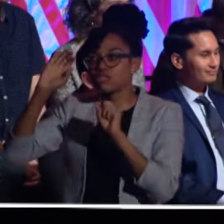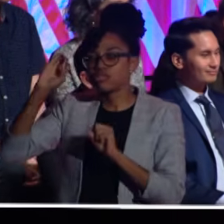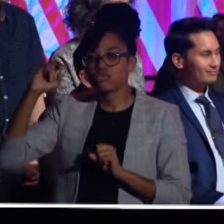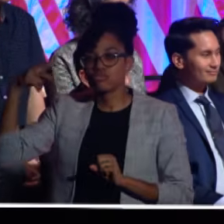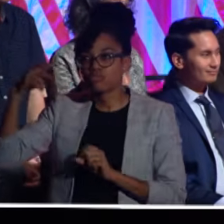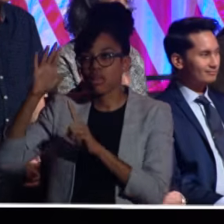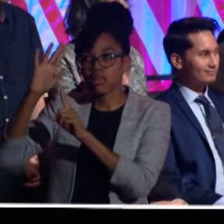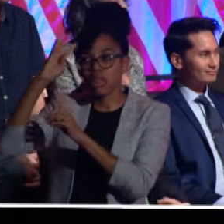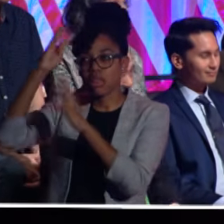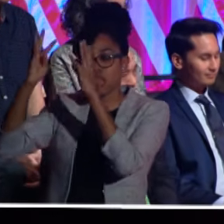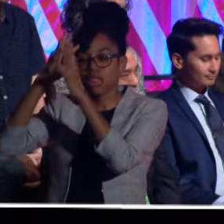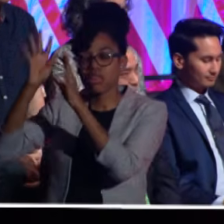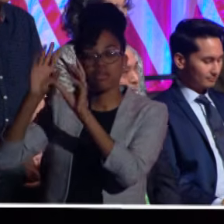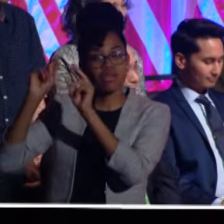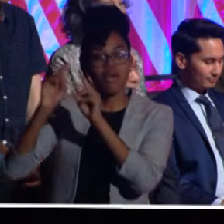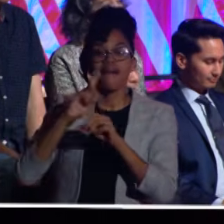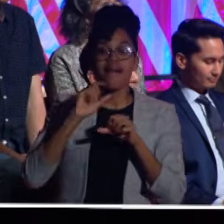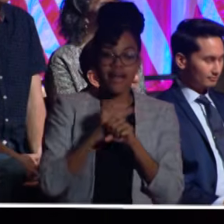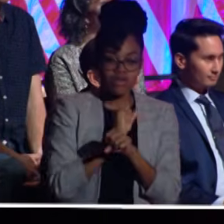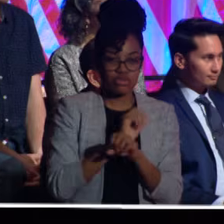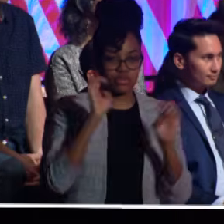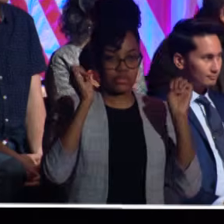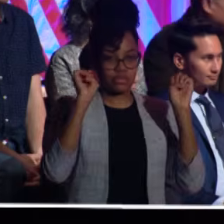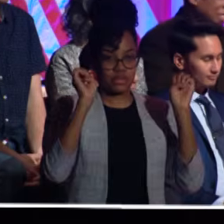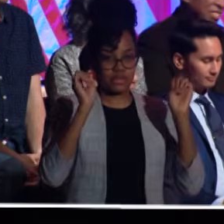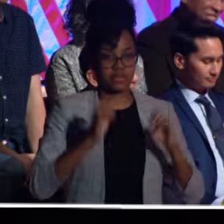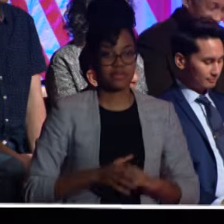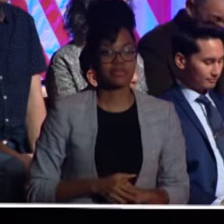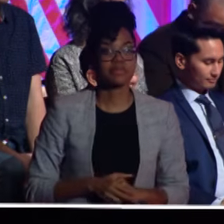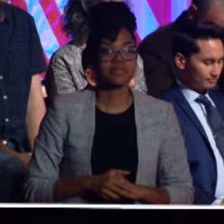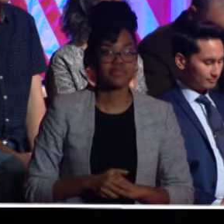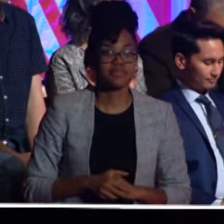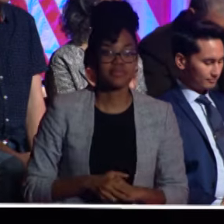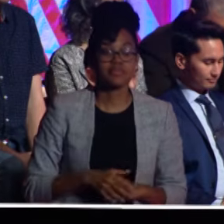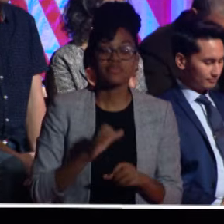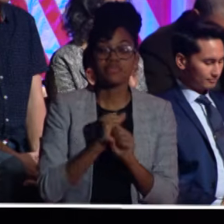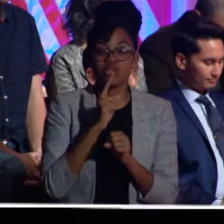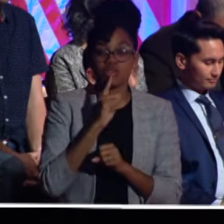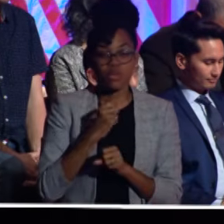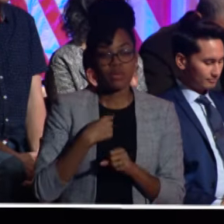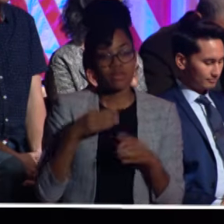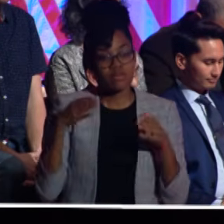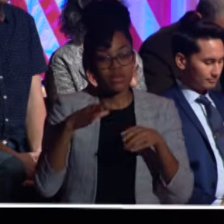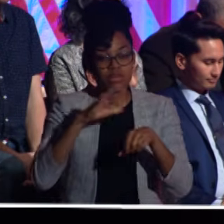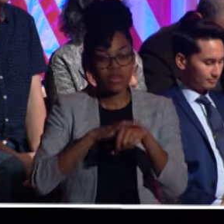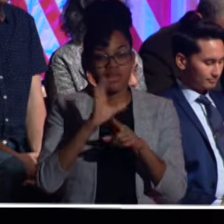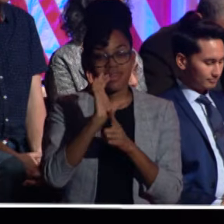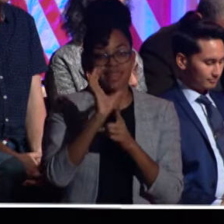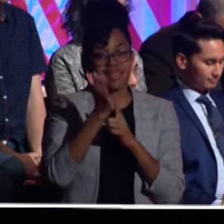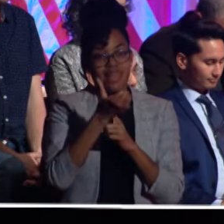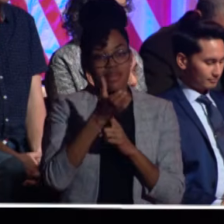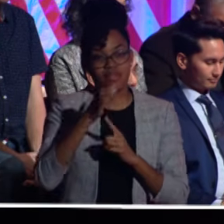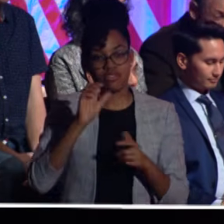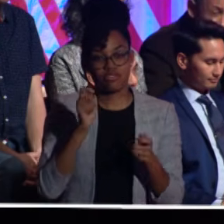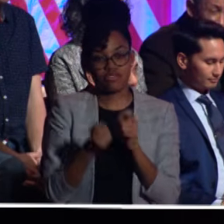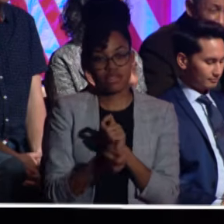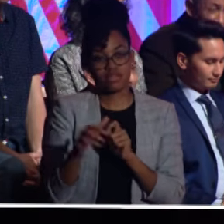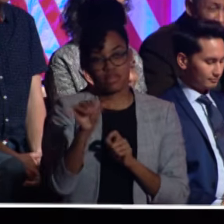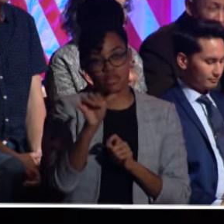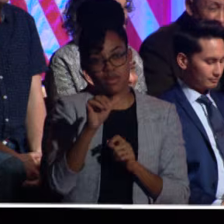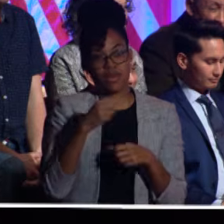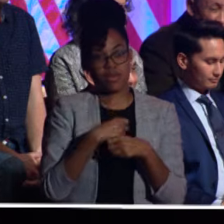climate change, which we're tackling head on here in DC with Councilmember Mary Chay's groundbreaking clean